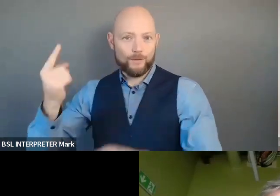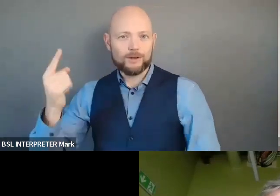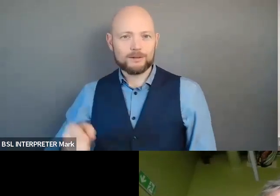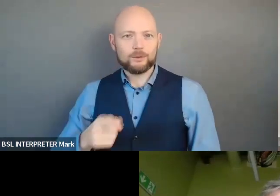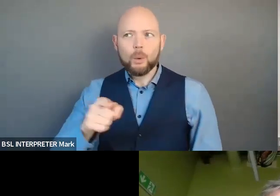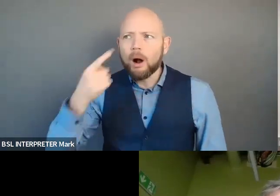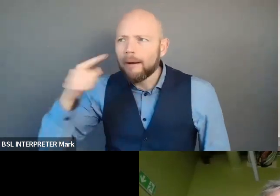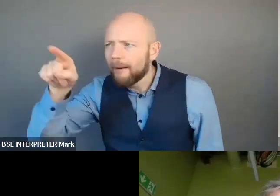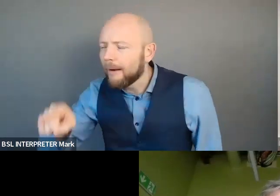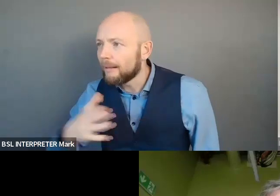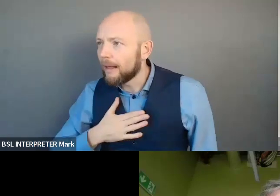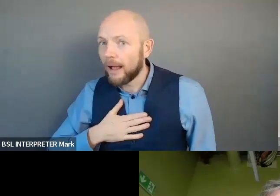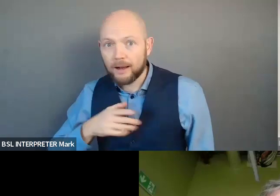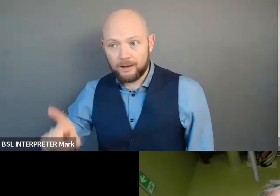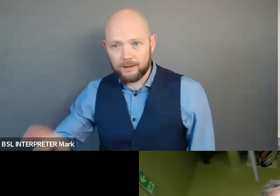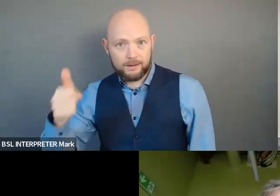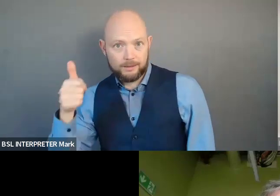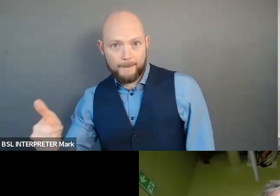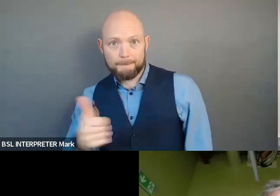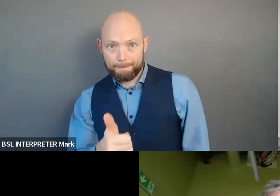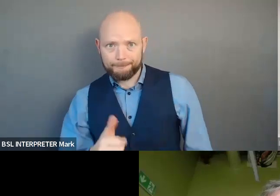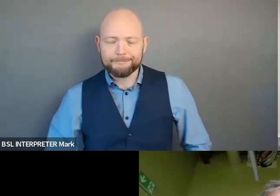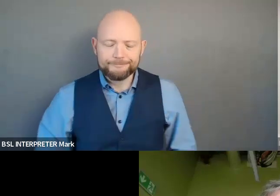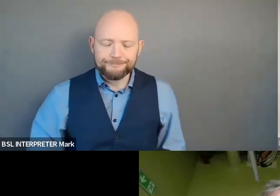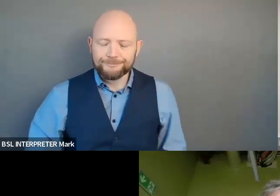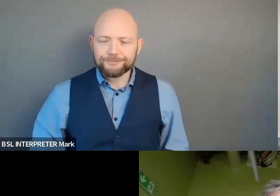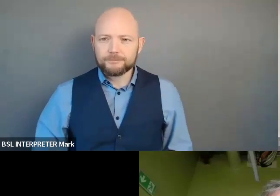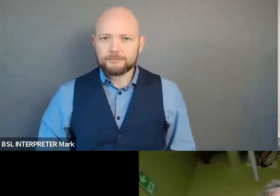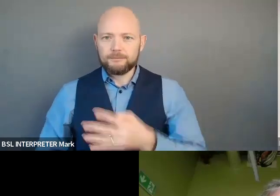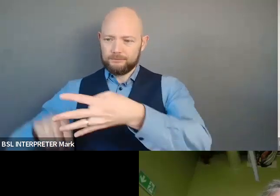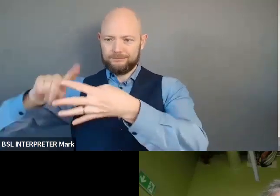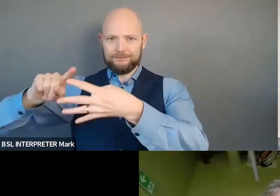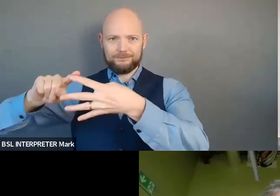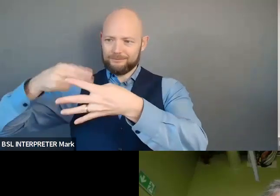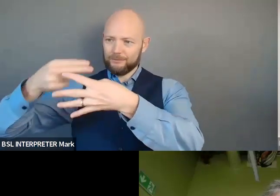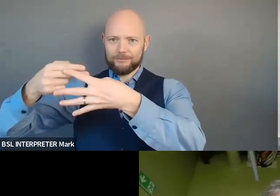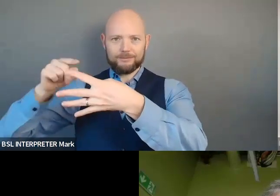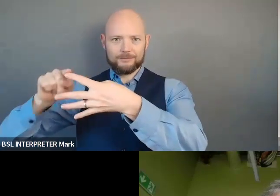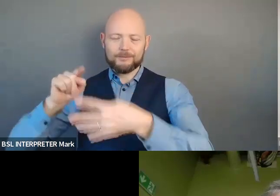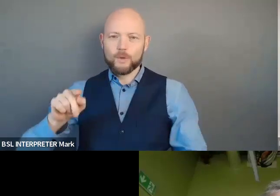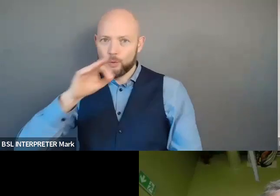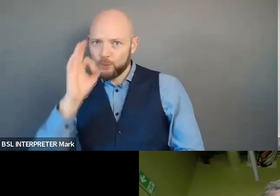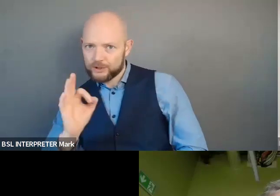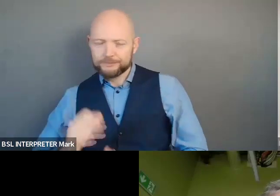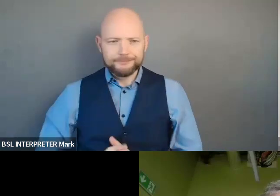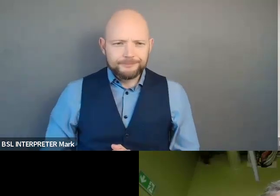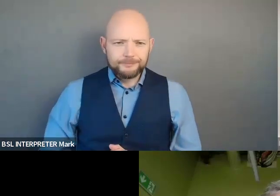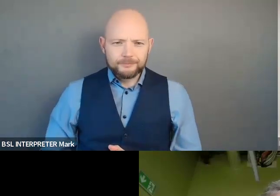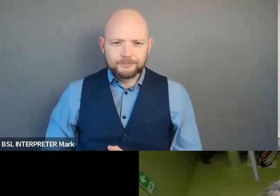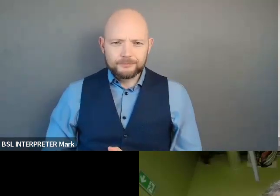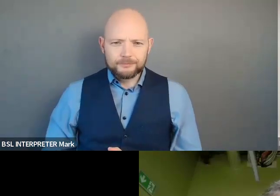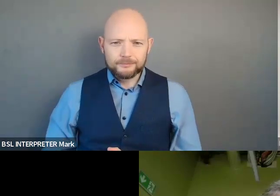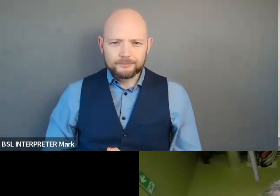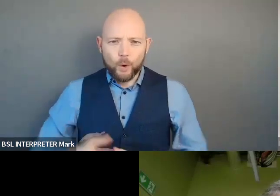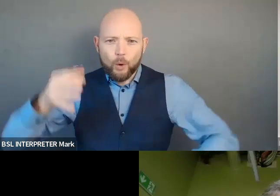on the questions that seem to be the most popular. So we'll start off with the one at the top, which is given the increasingly febrile